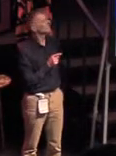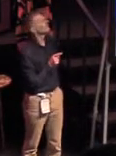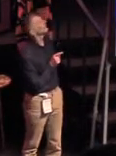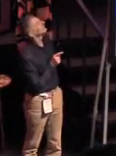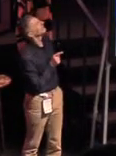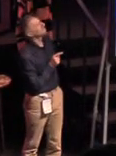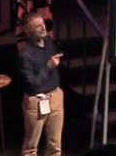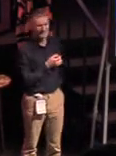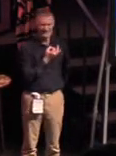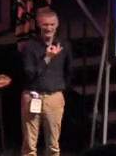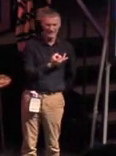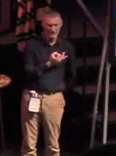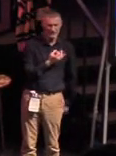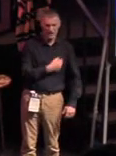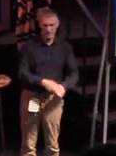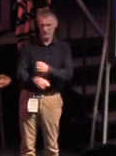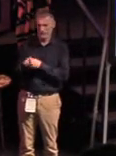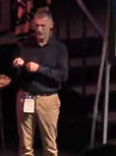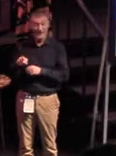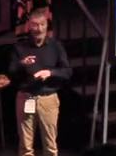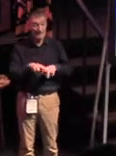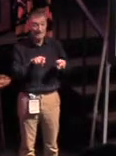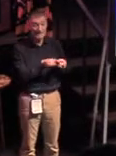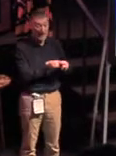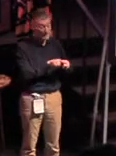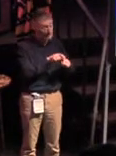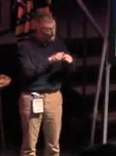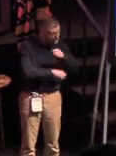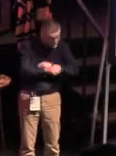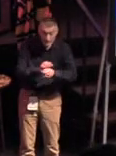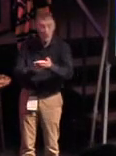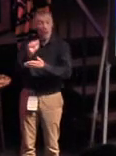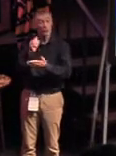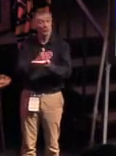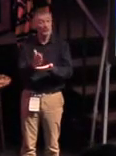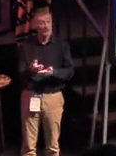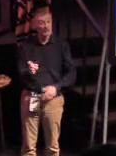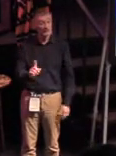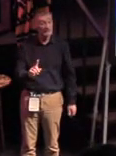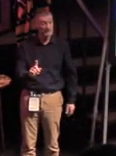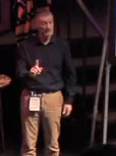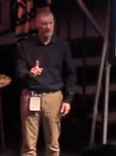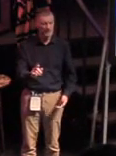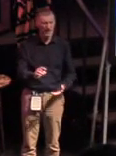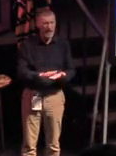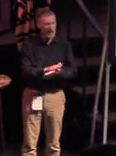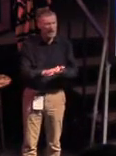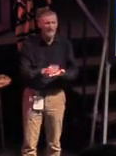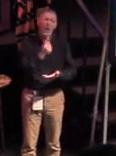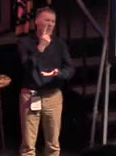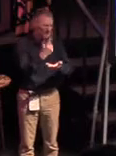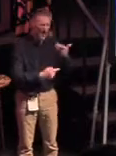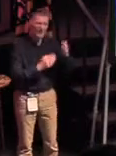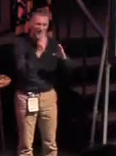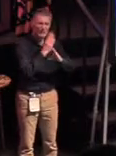I wonder what that would look like if we applied it to the cultural sector. Is this because only privately educated